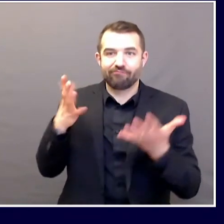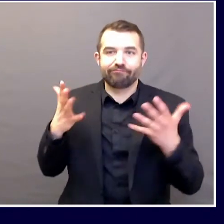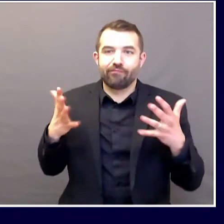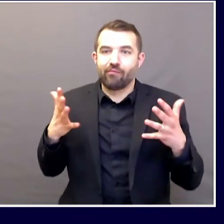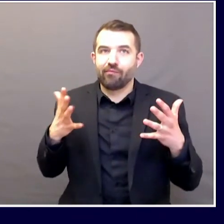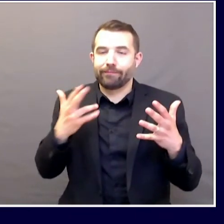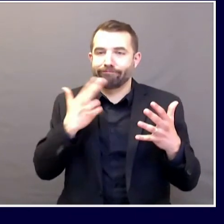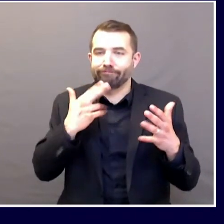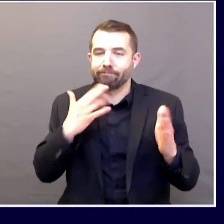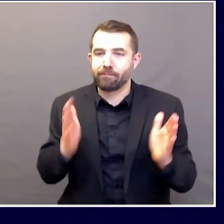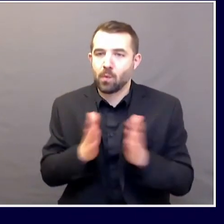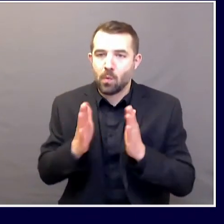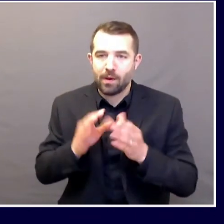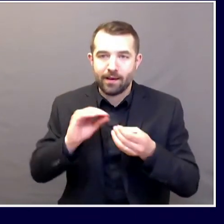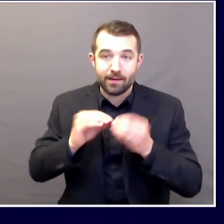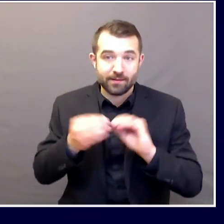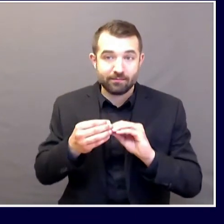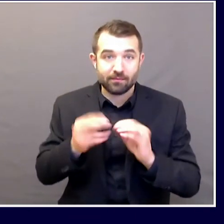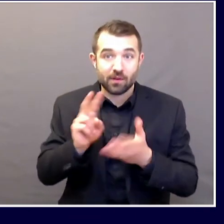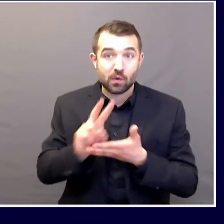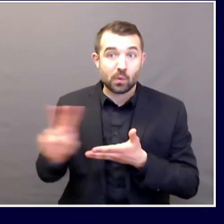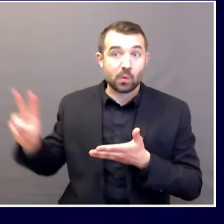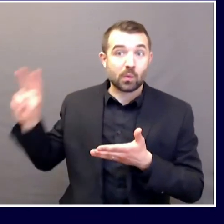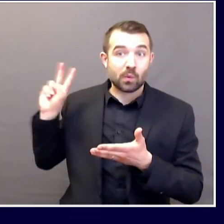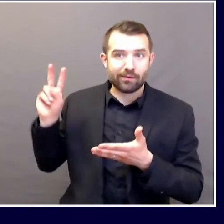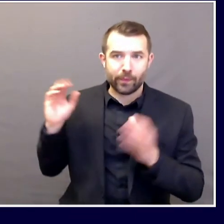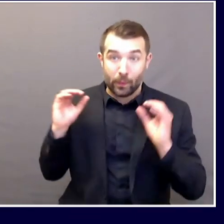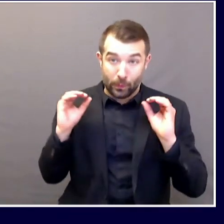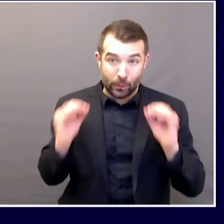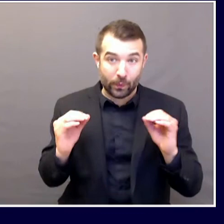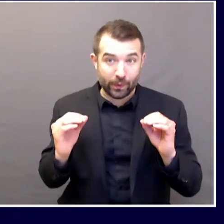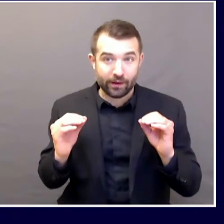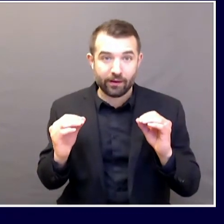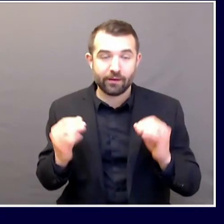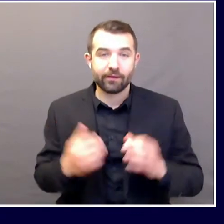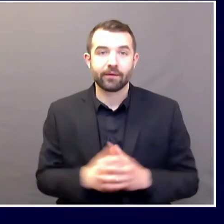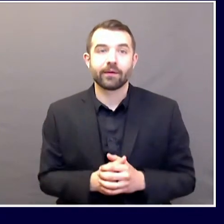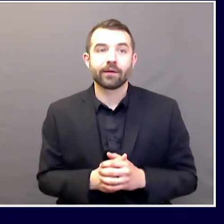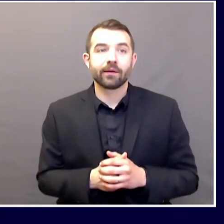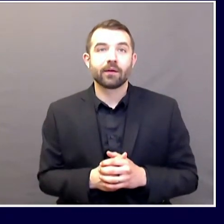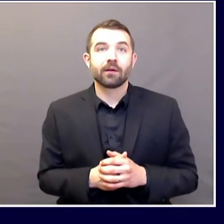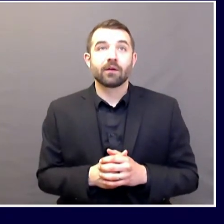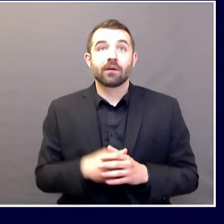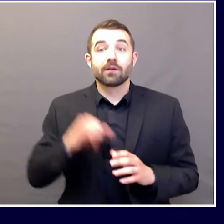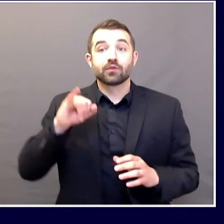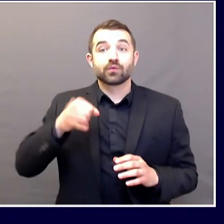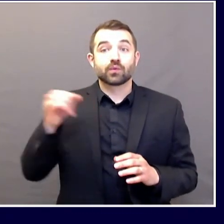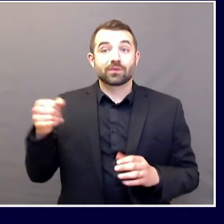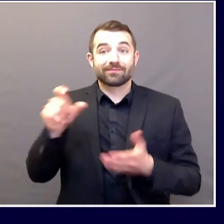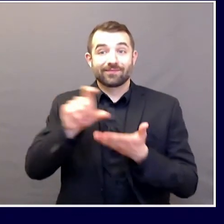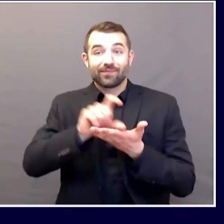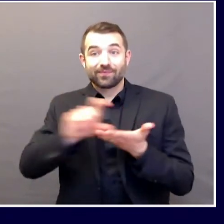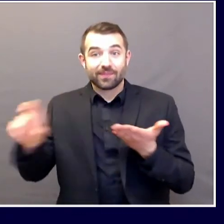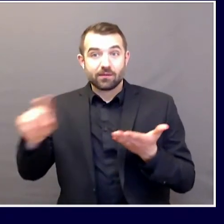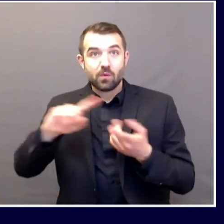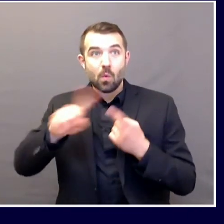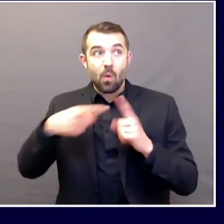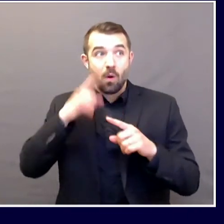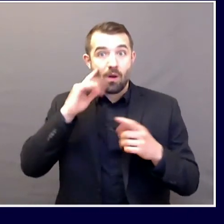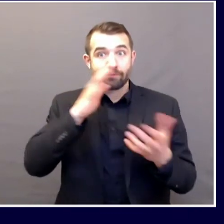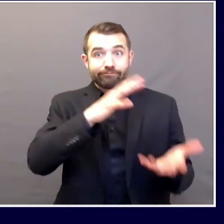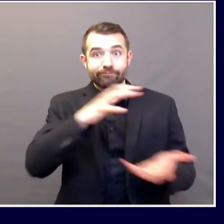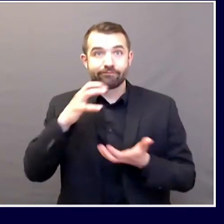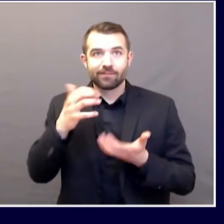last, we didn't get any. We are continuing to allocate that vaccine as efficiently and equitably as possible across the